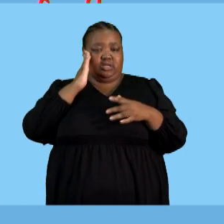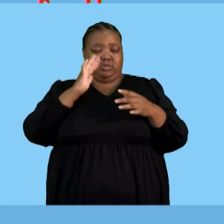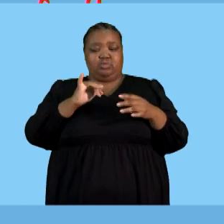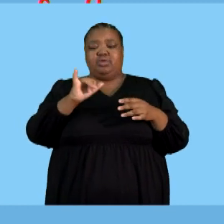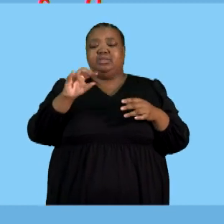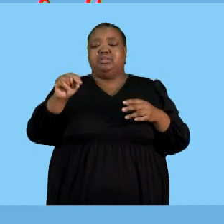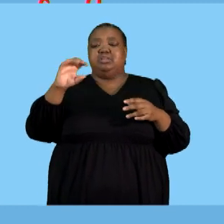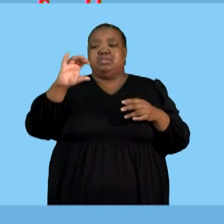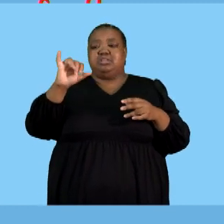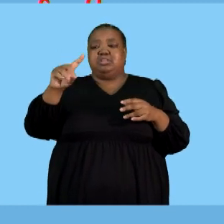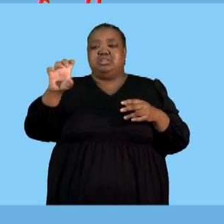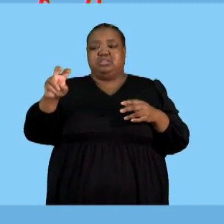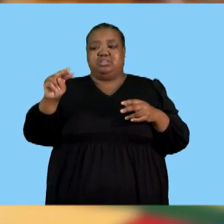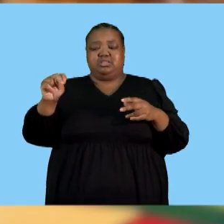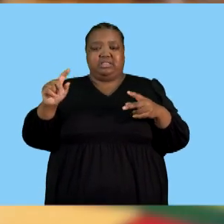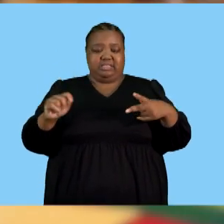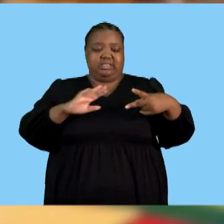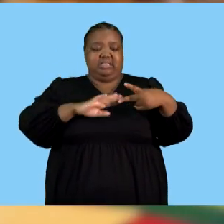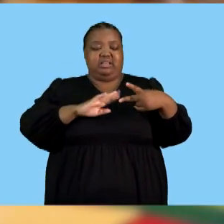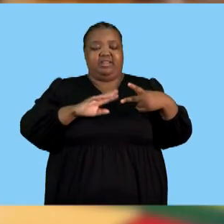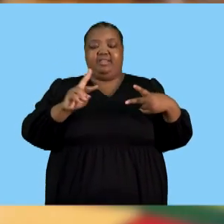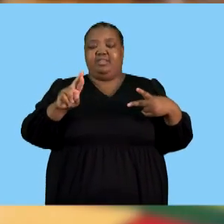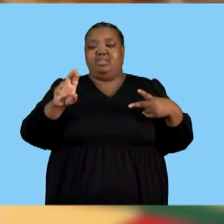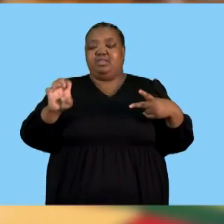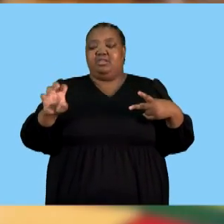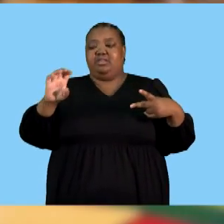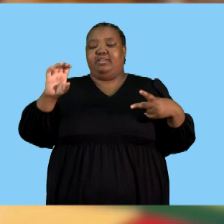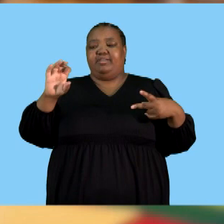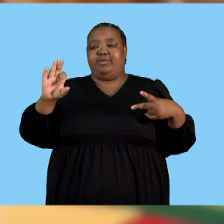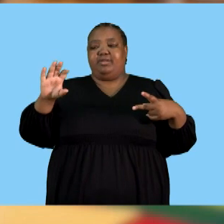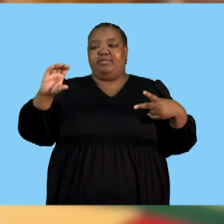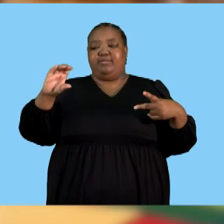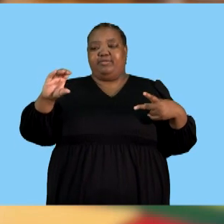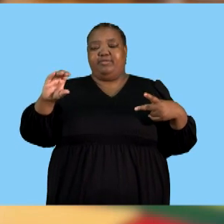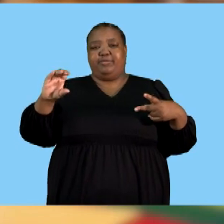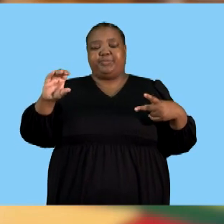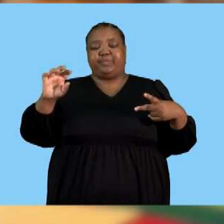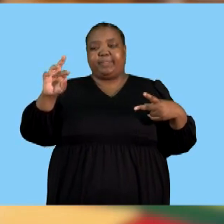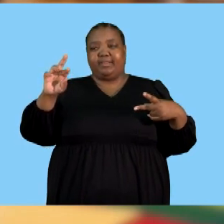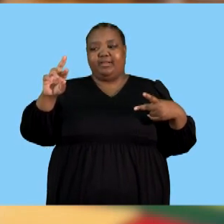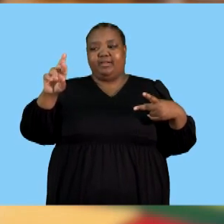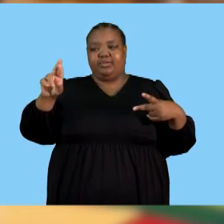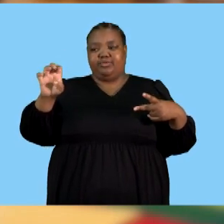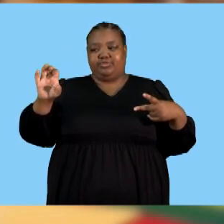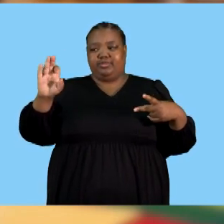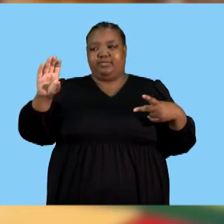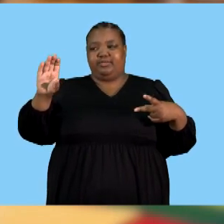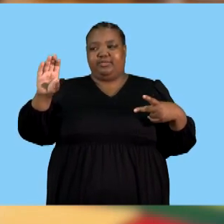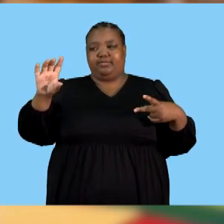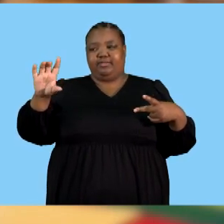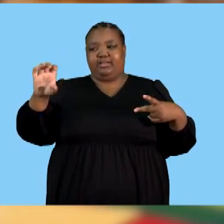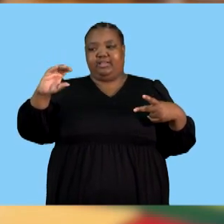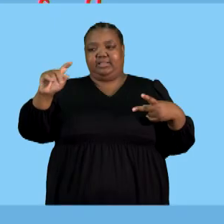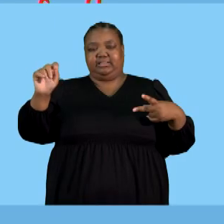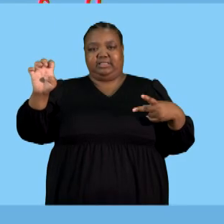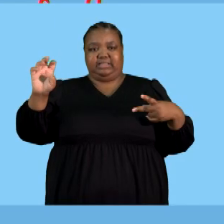that we are finding the incident angle, we're also finding the reflected angle, or the angle of reflection. Now those 2 angles, the angle